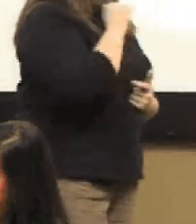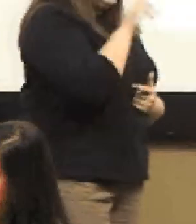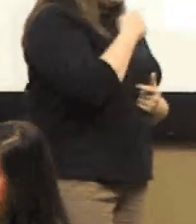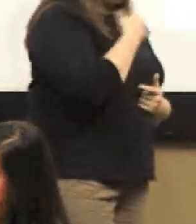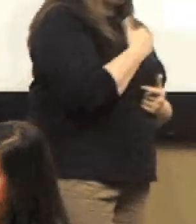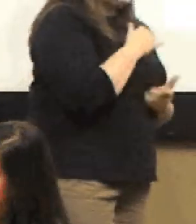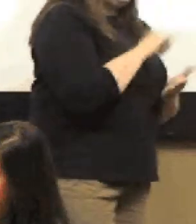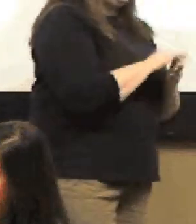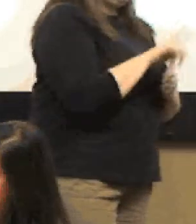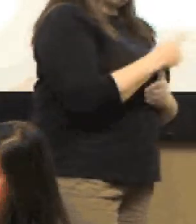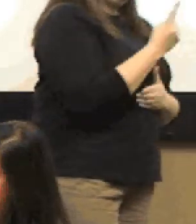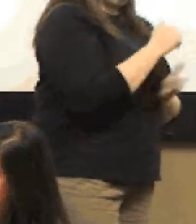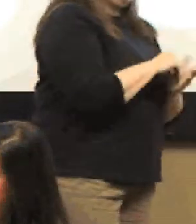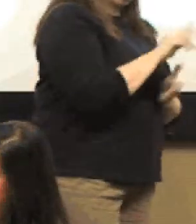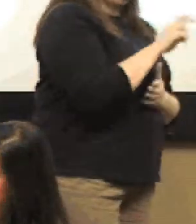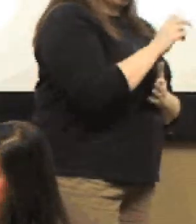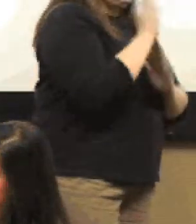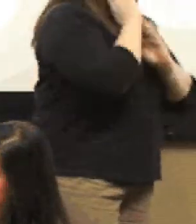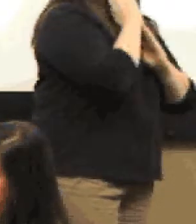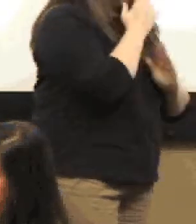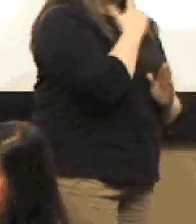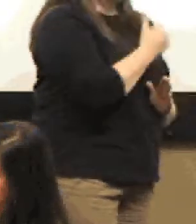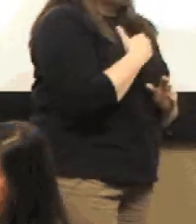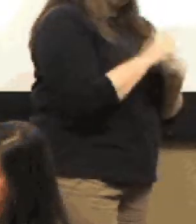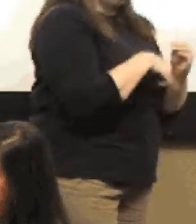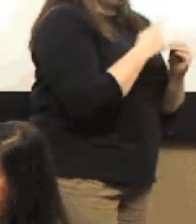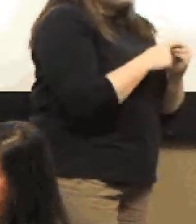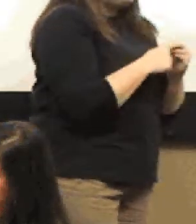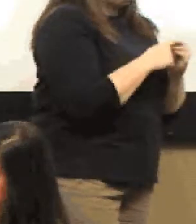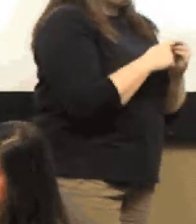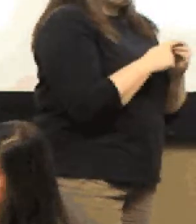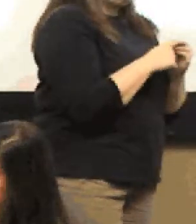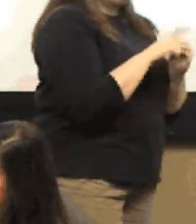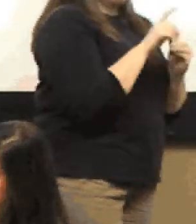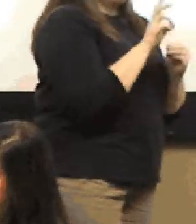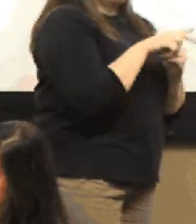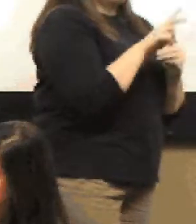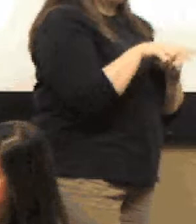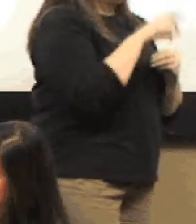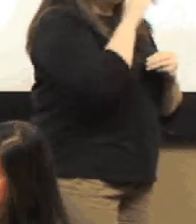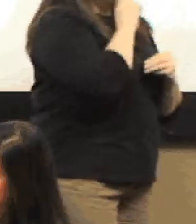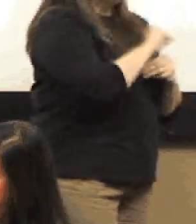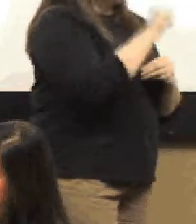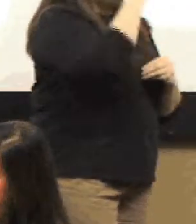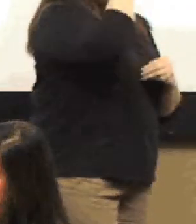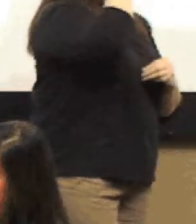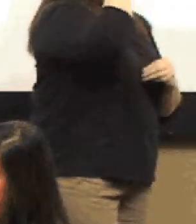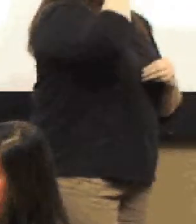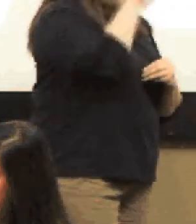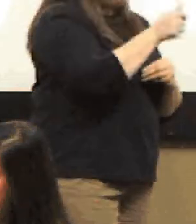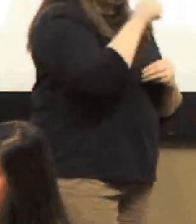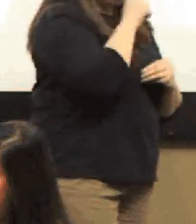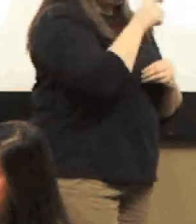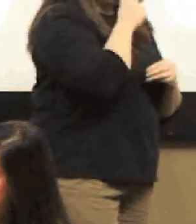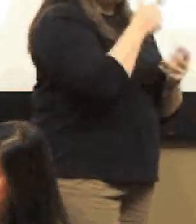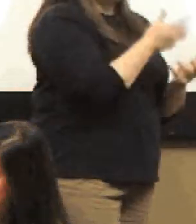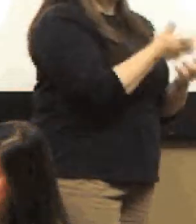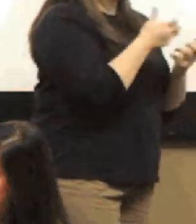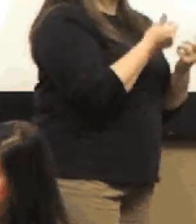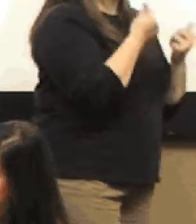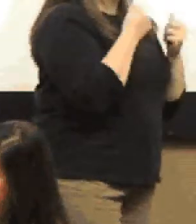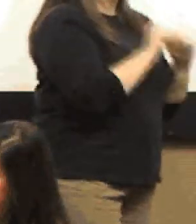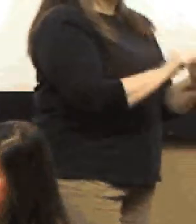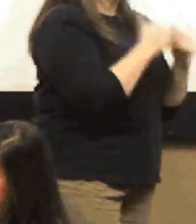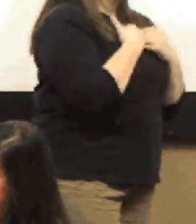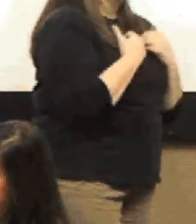just tell me that there are only 1,200 beds. Tell me about the 22-year-old father who is desperately